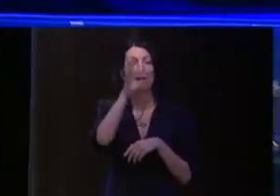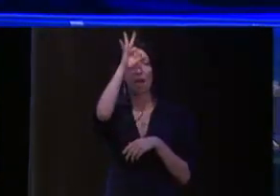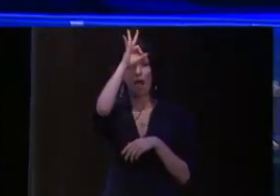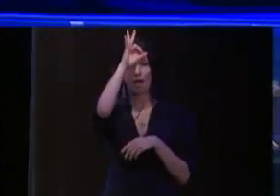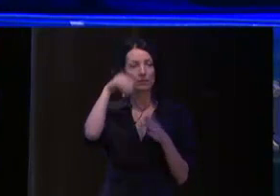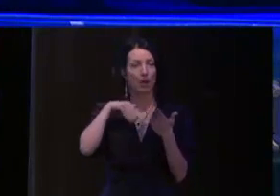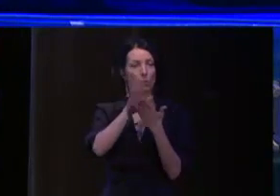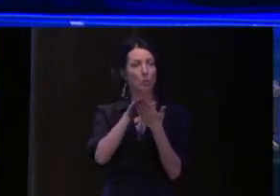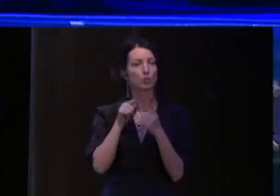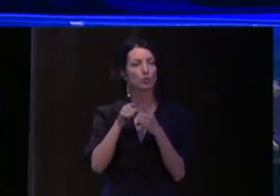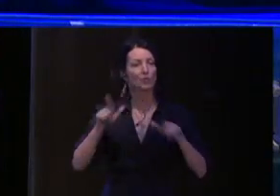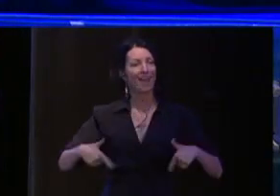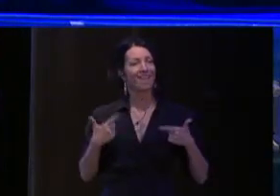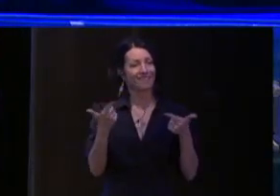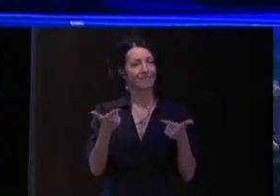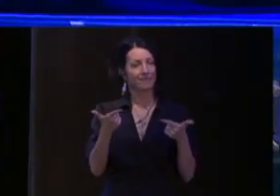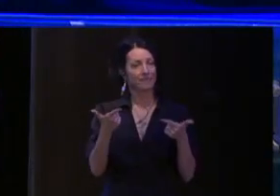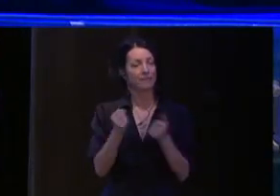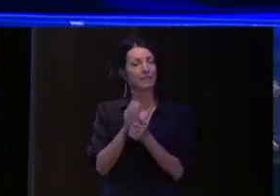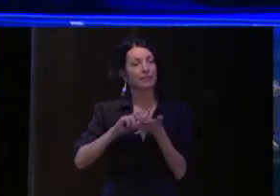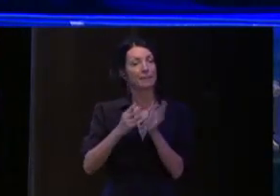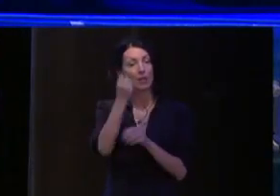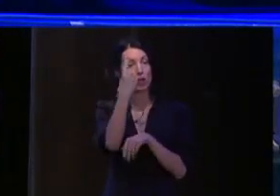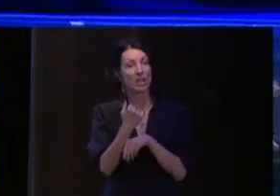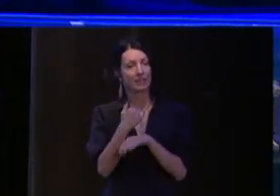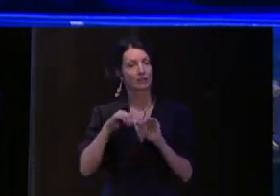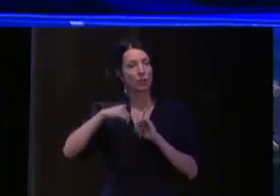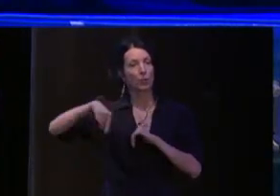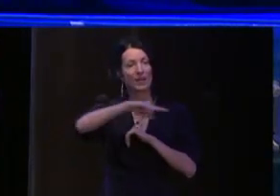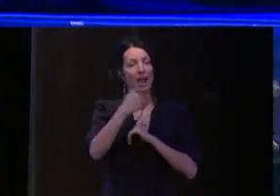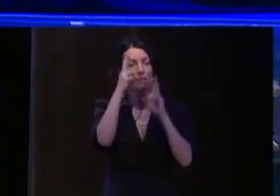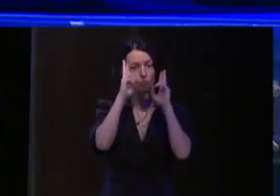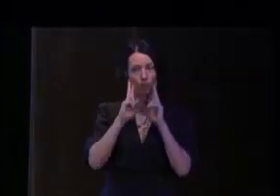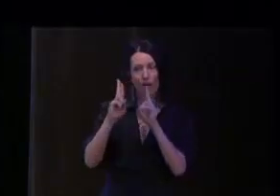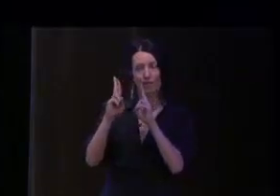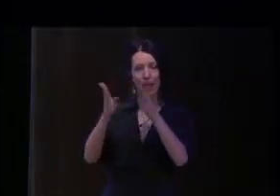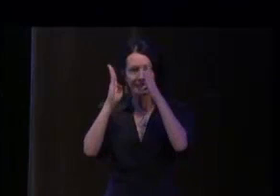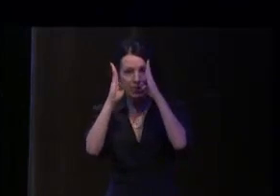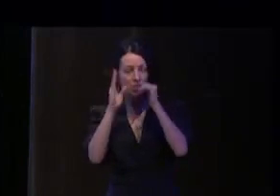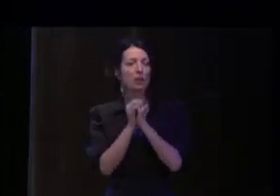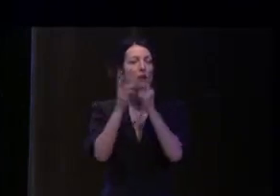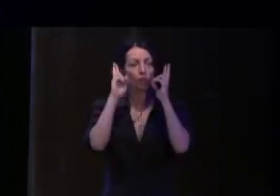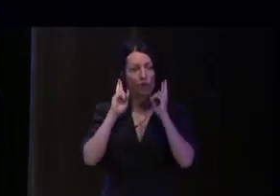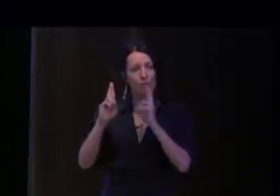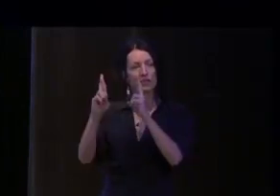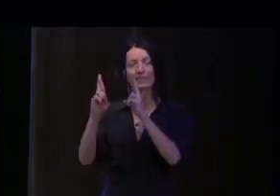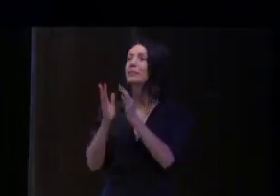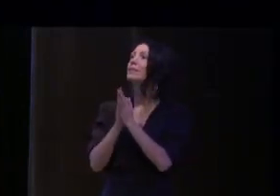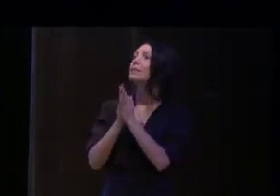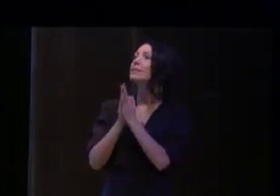approach to life. That is coming to an understanding that is we have a reverential attentiveness, a reverential alertness,